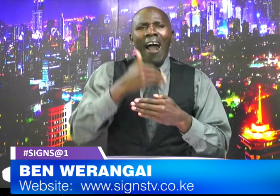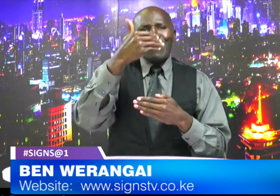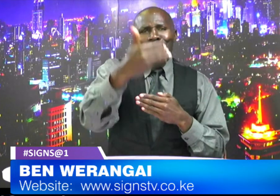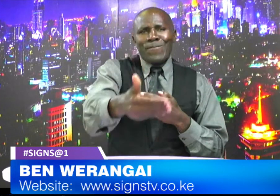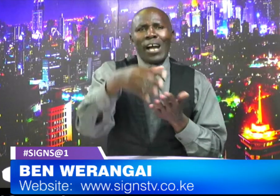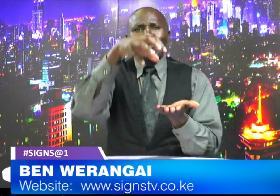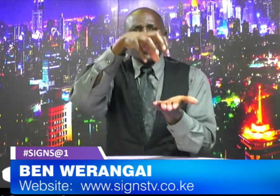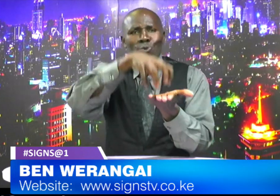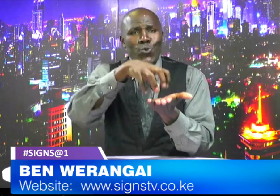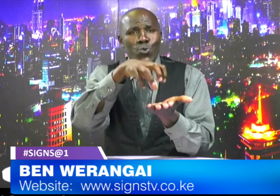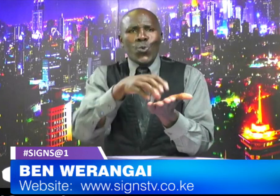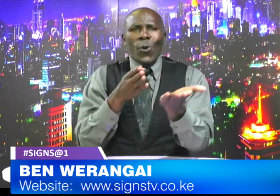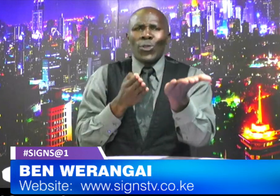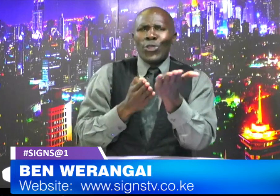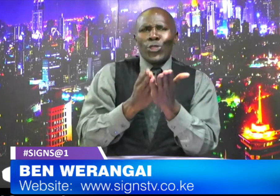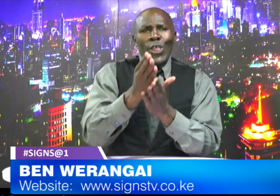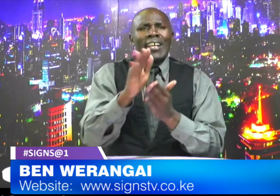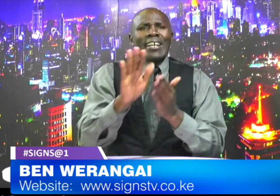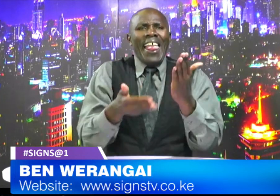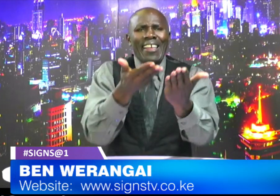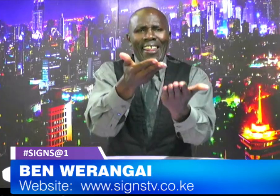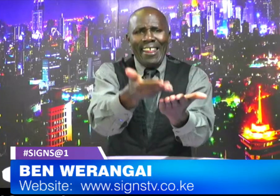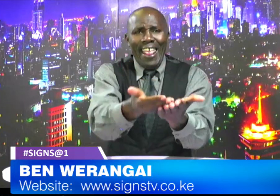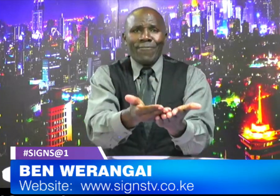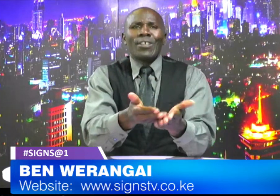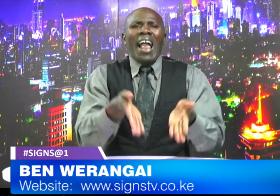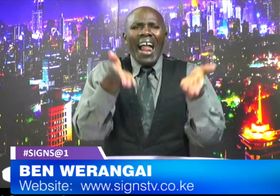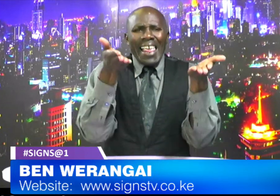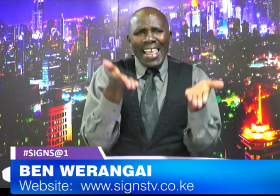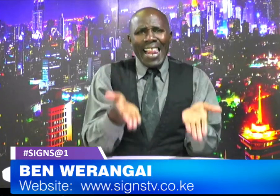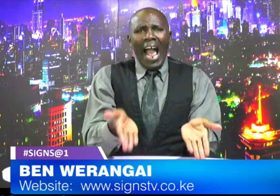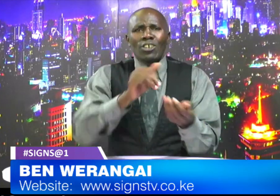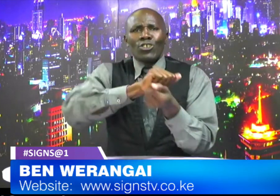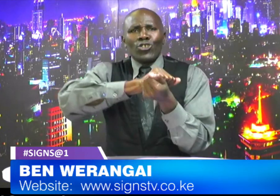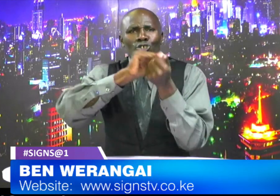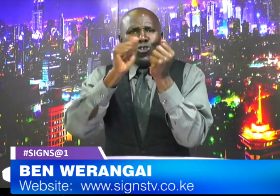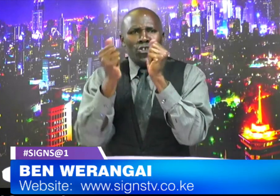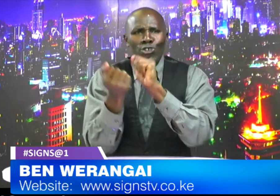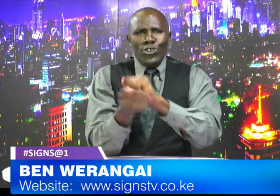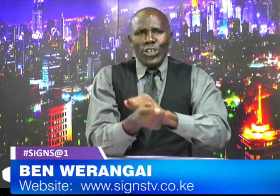increments on various government services.